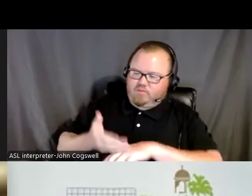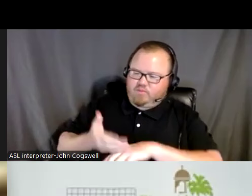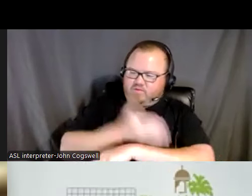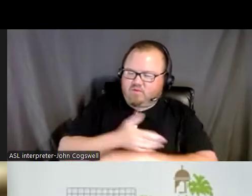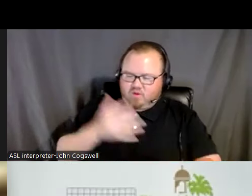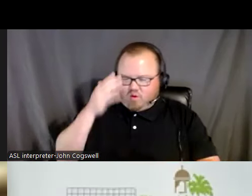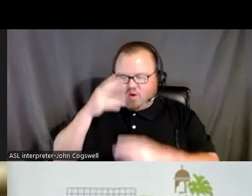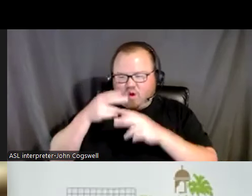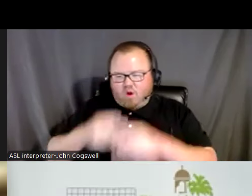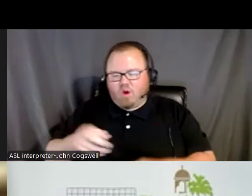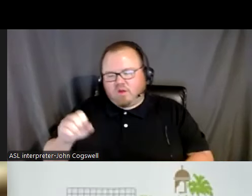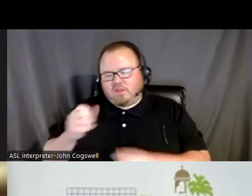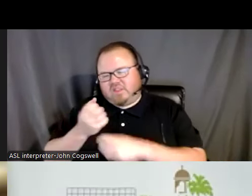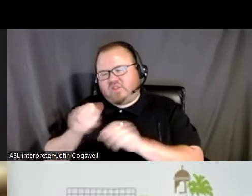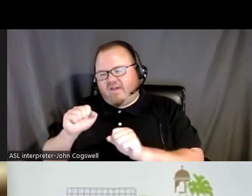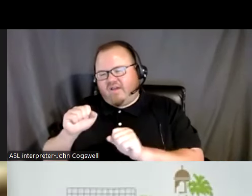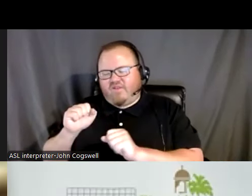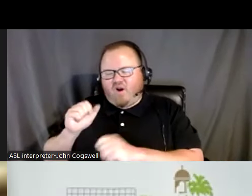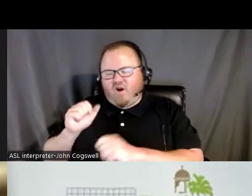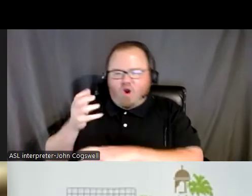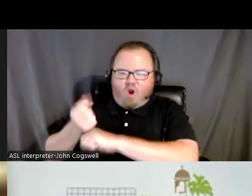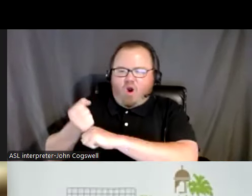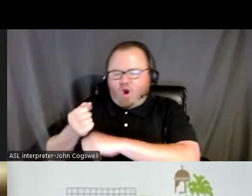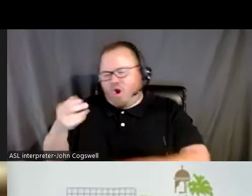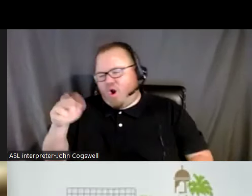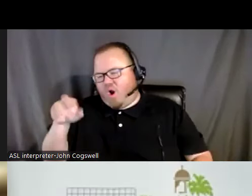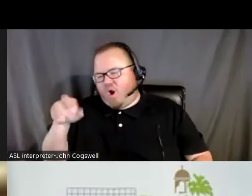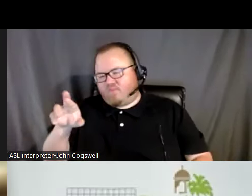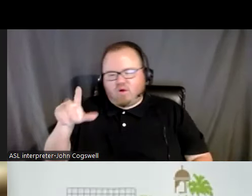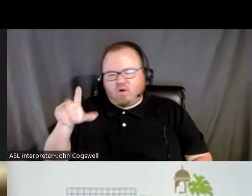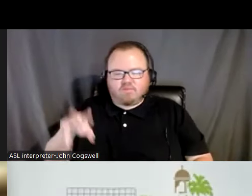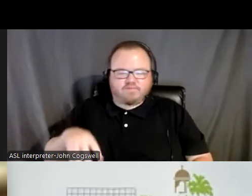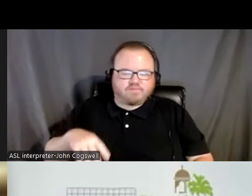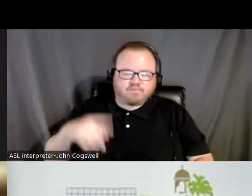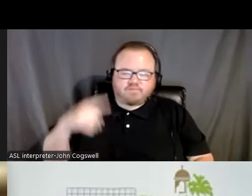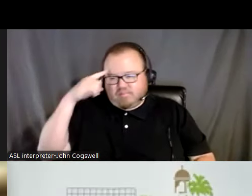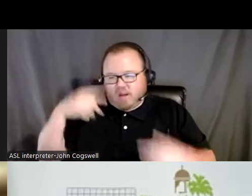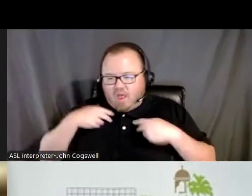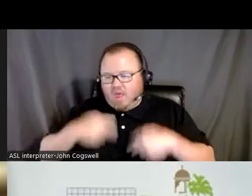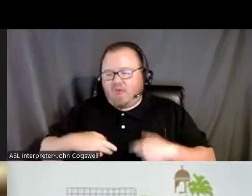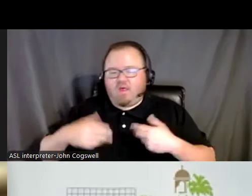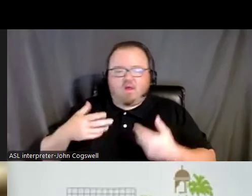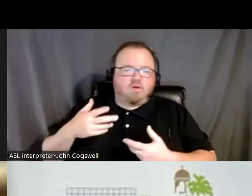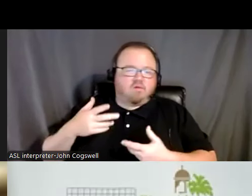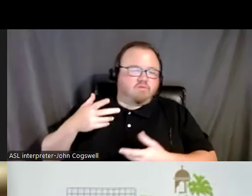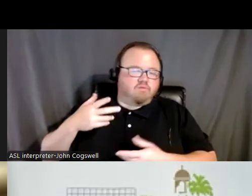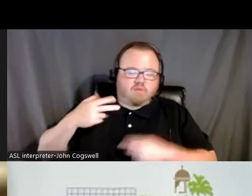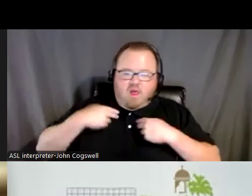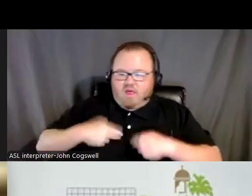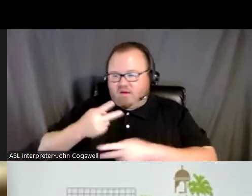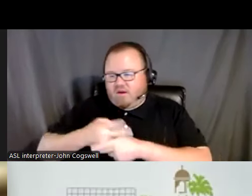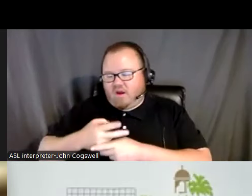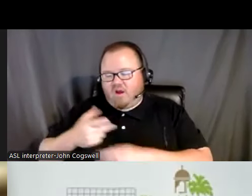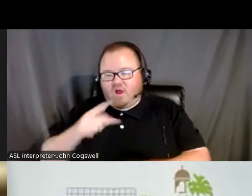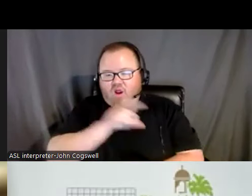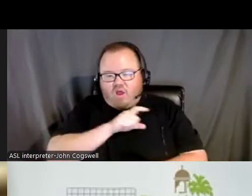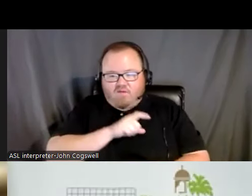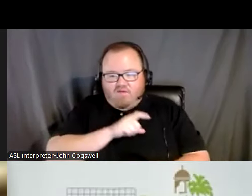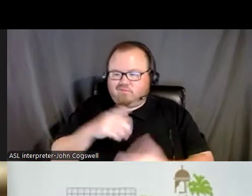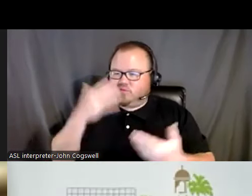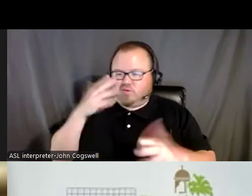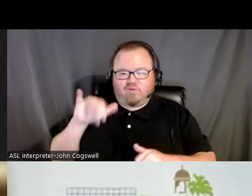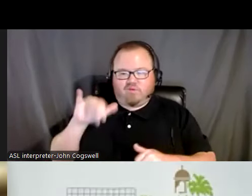as the safe harbor law. Most people, mental health professionals, behavioral health, healthcare, even most firearm owners, most law enforcement agencies don't know